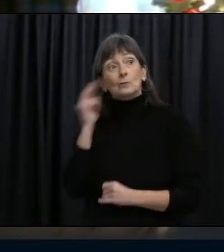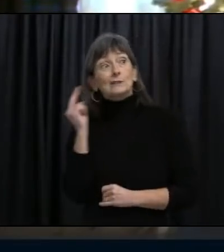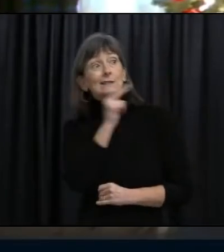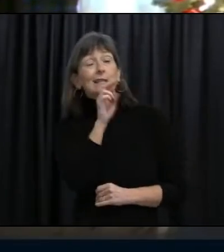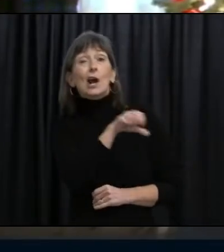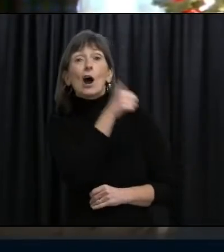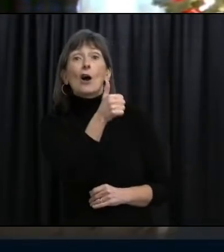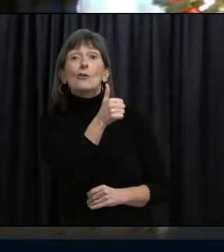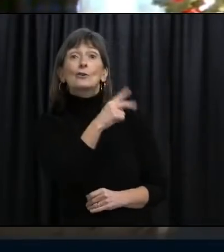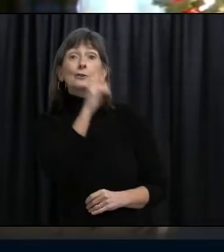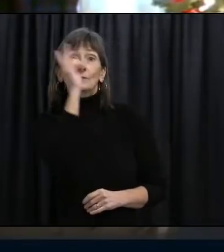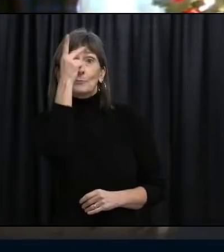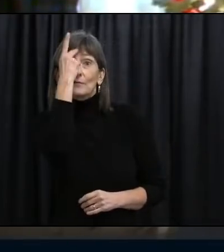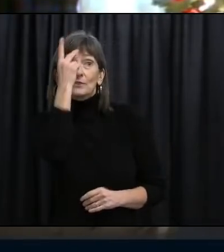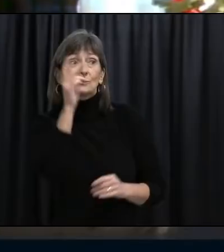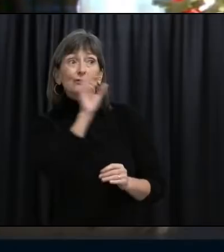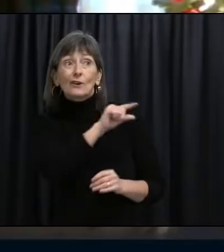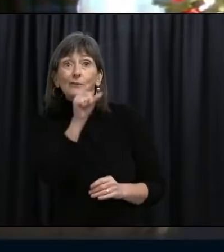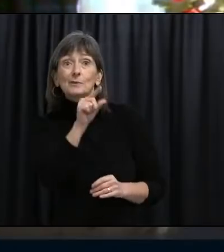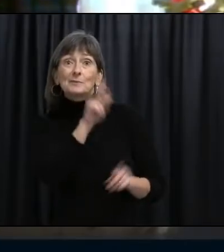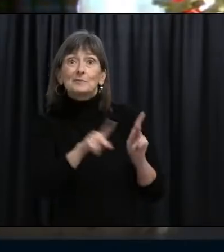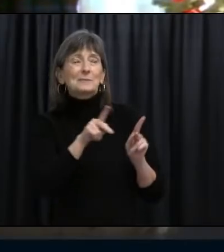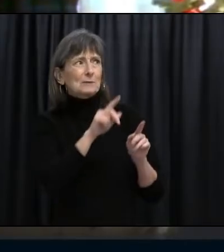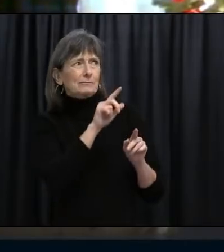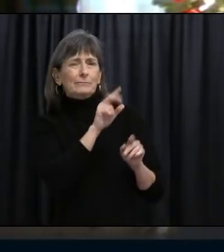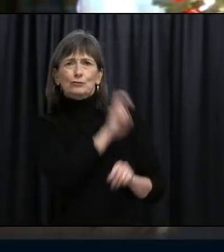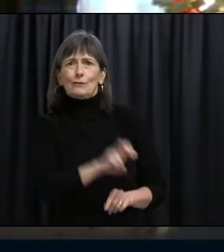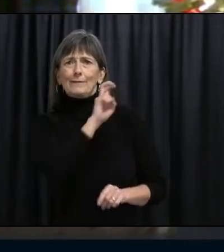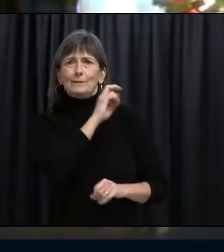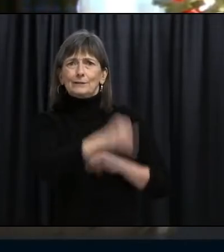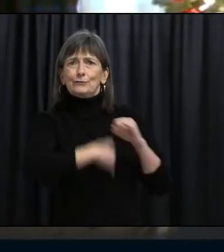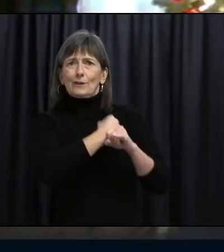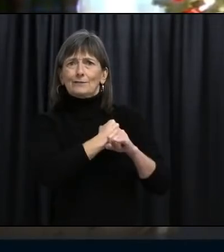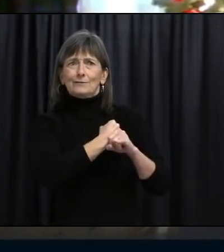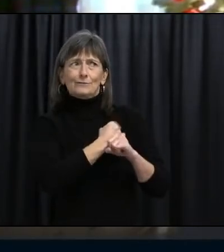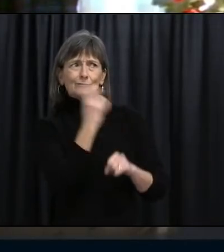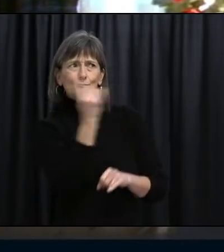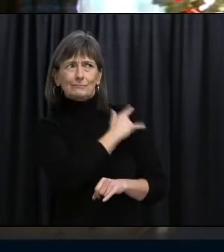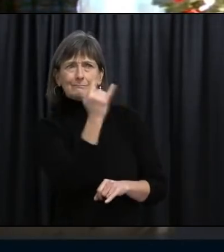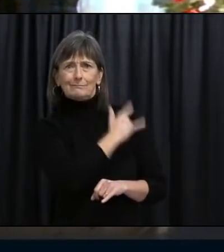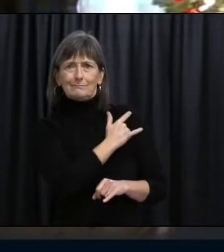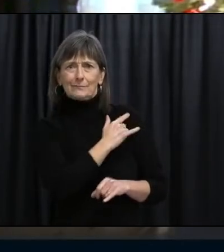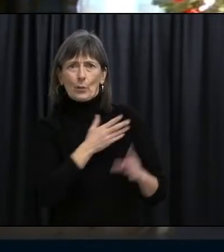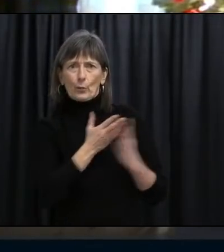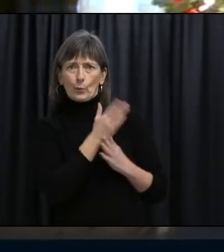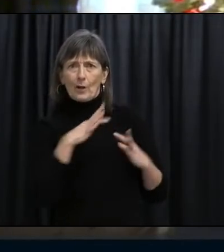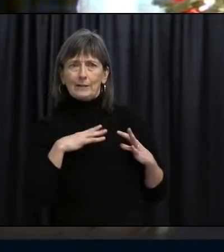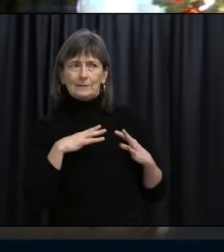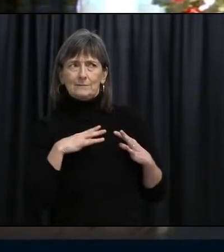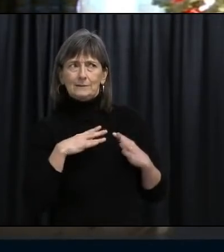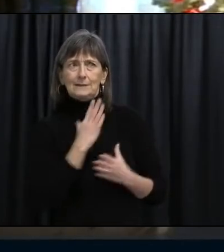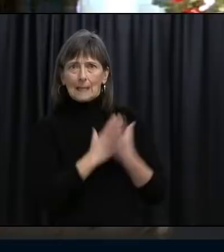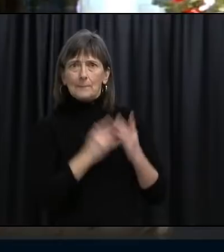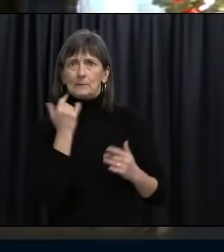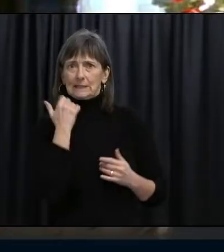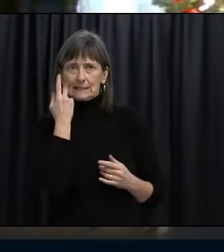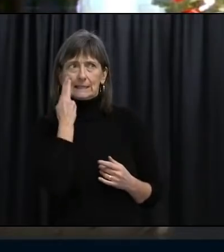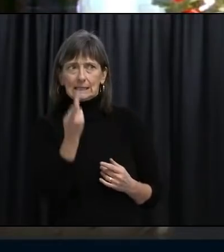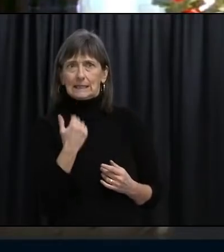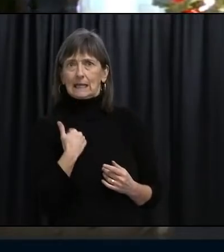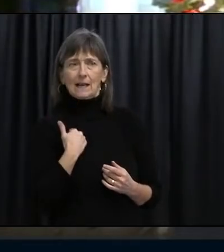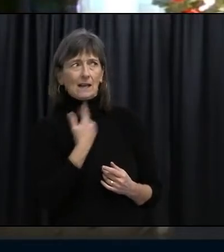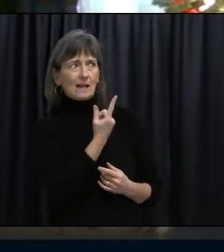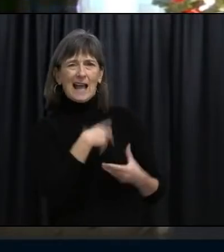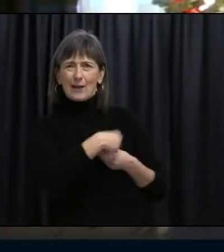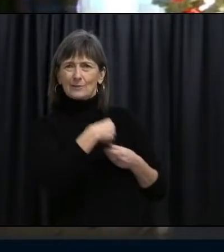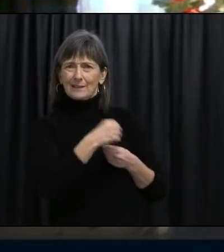traveling internationally over the holidays and even early. We've seen this across the country with some leaders traveling outside of the